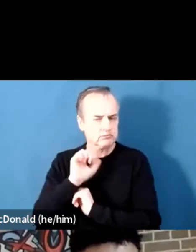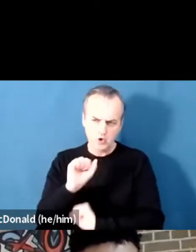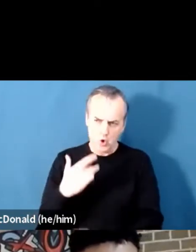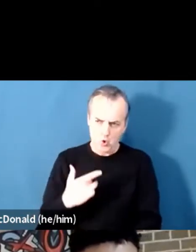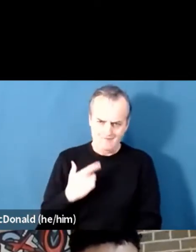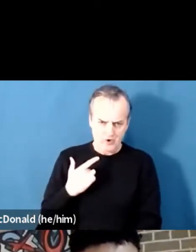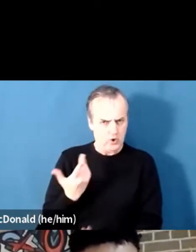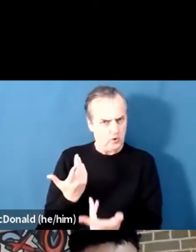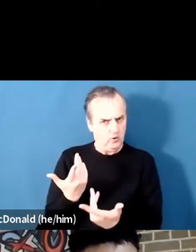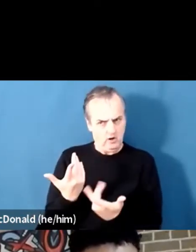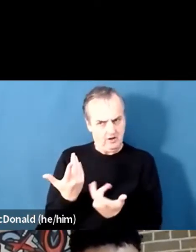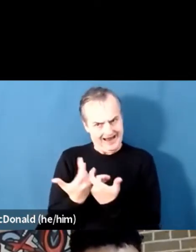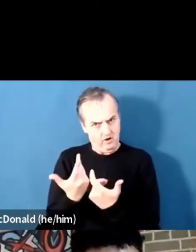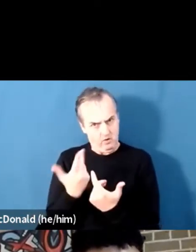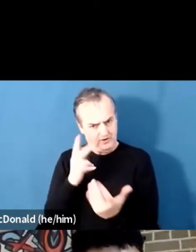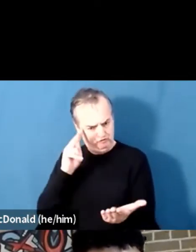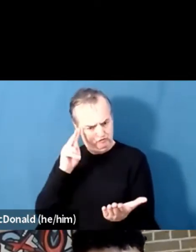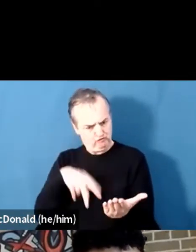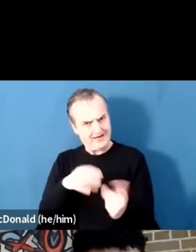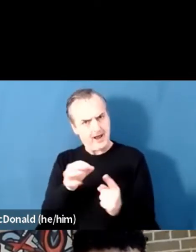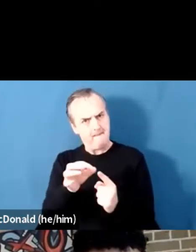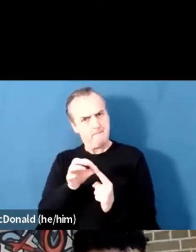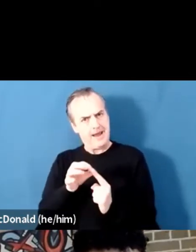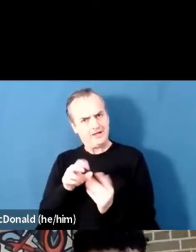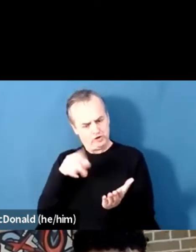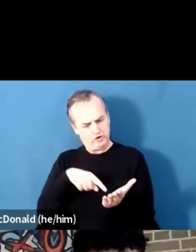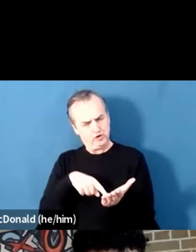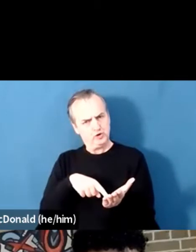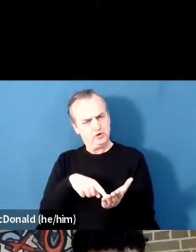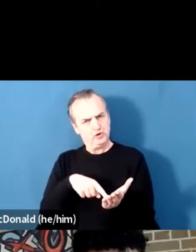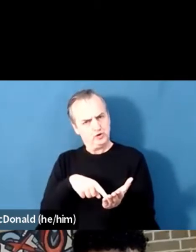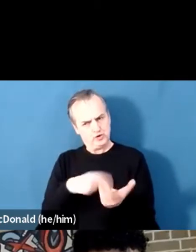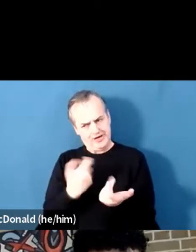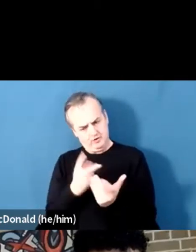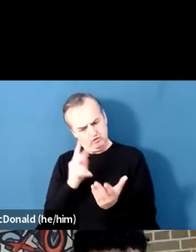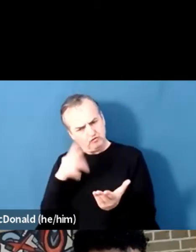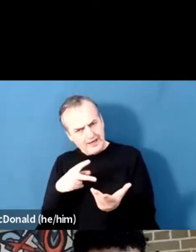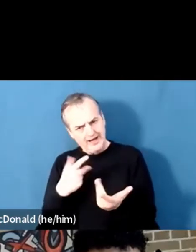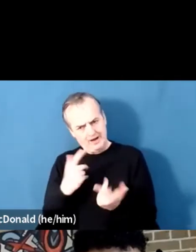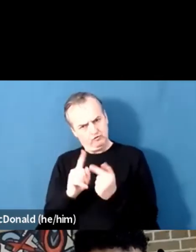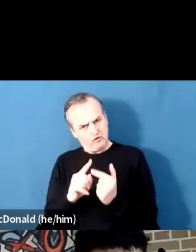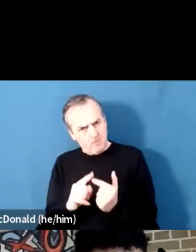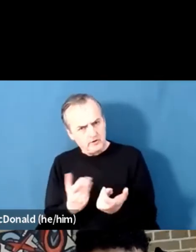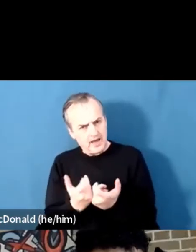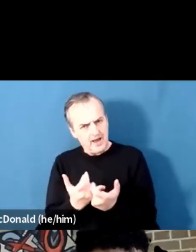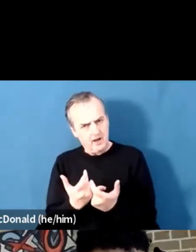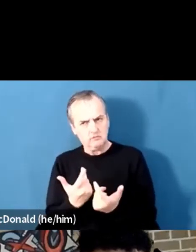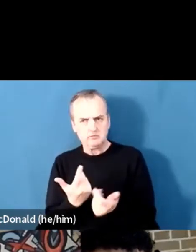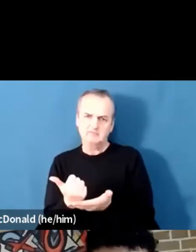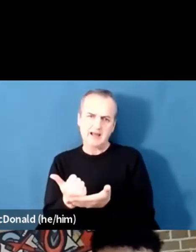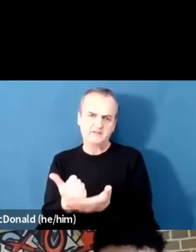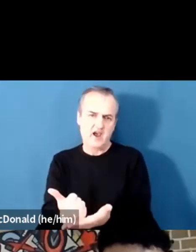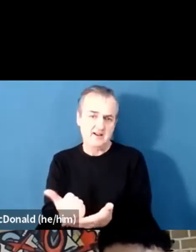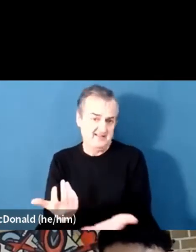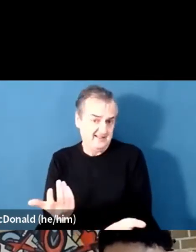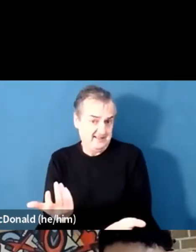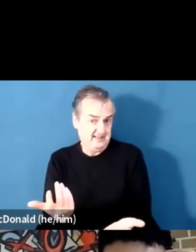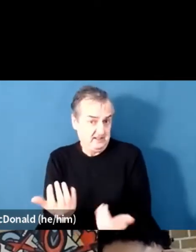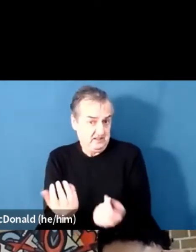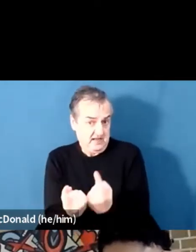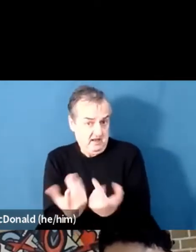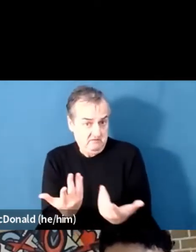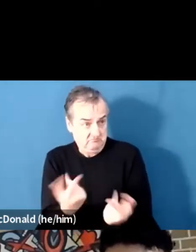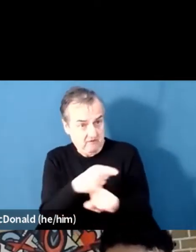perspective on how you approach a pitch and putting that together, and what tips you've got when you kind